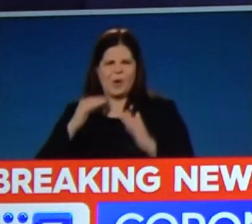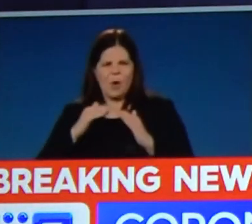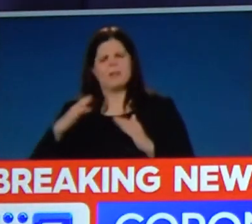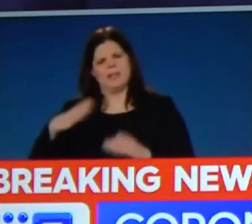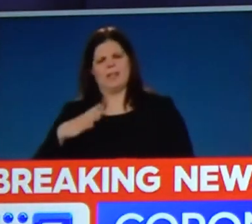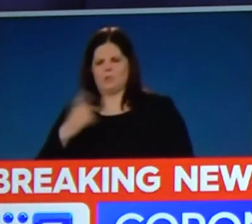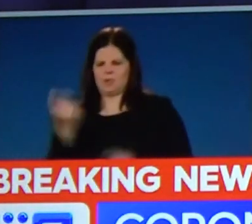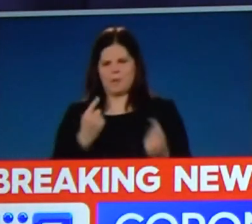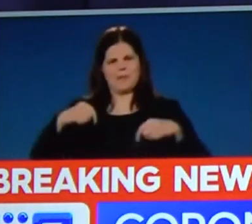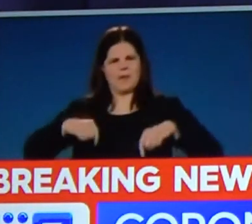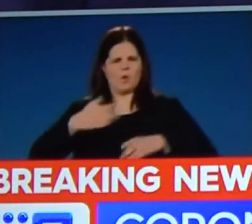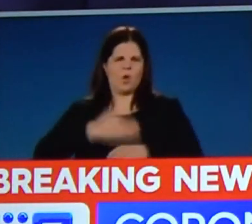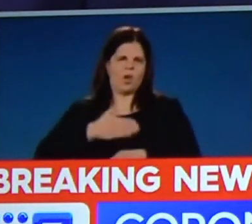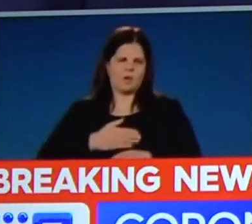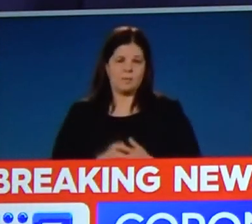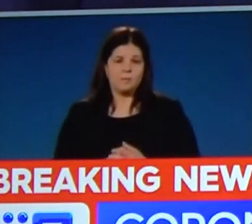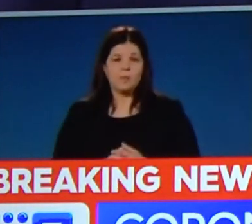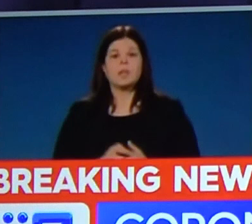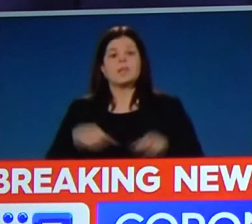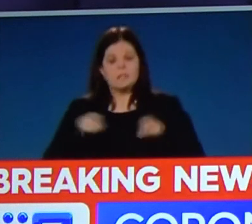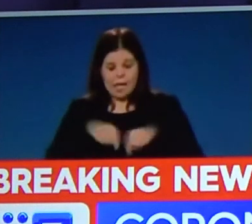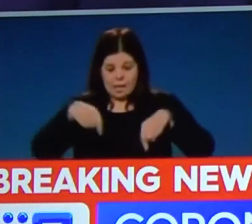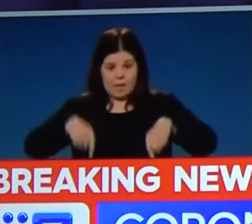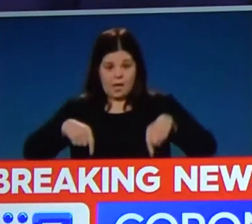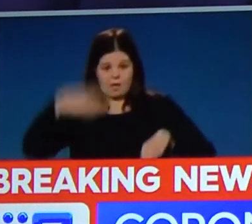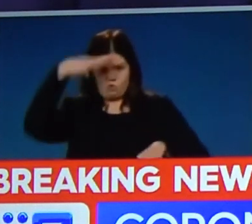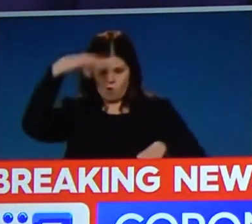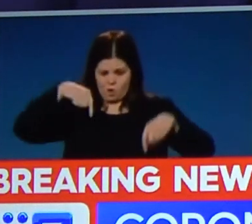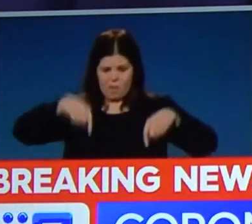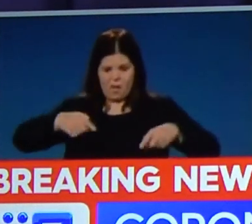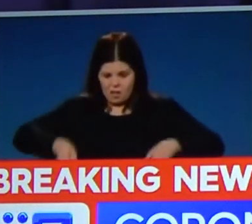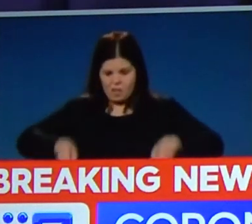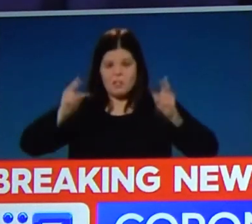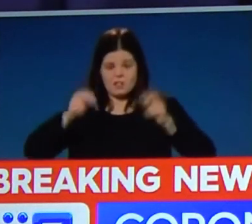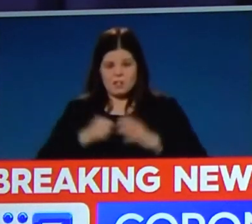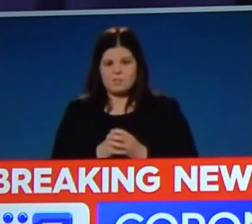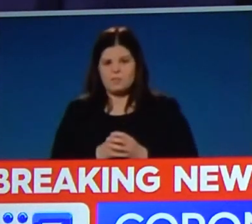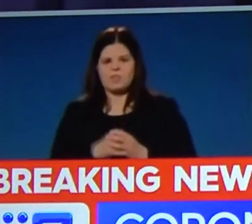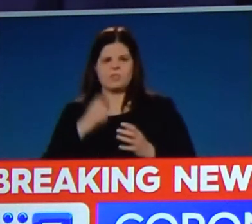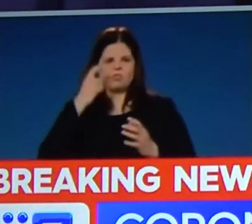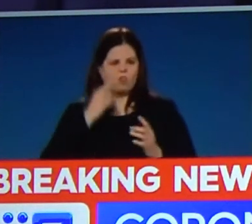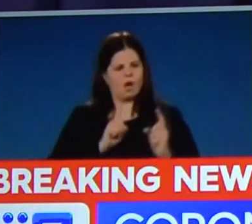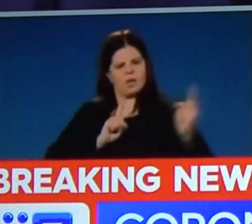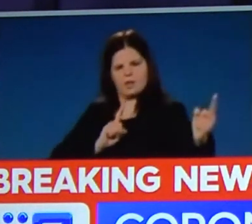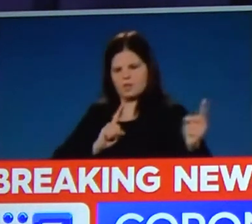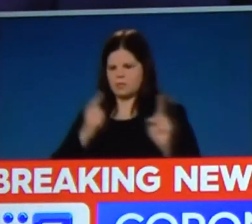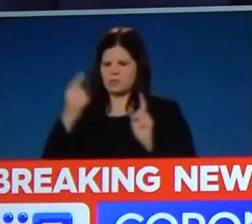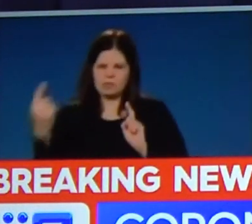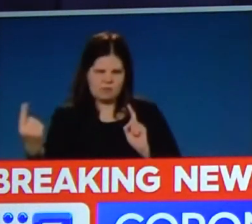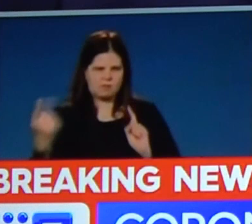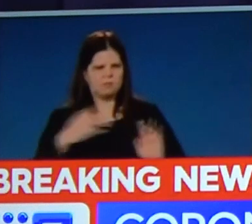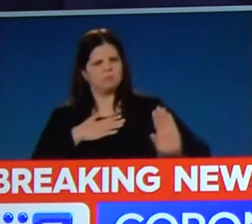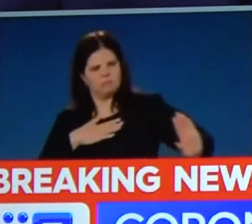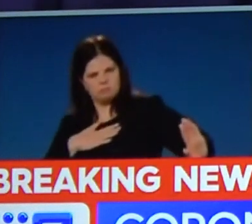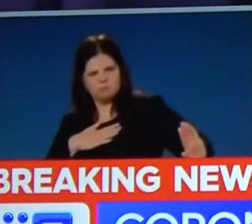when they are at work, as we are doing here in this very room, observing those social distancing and other important